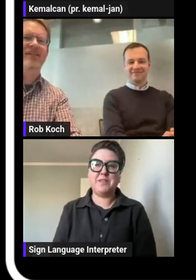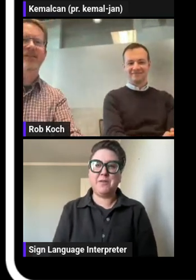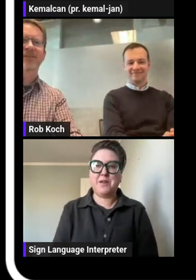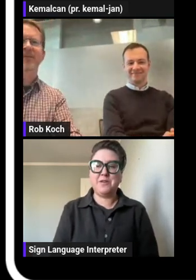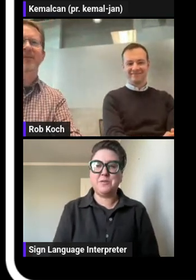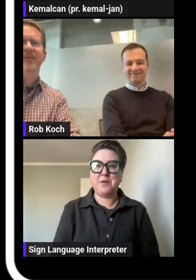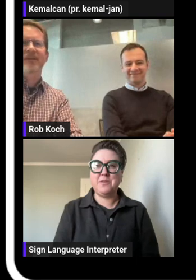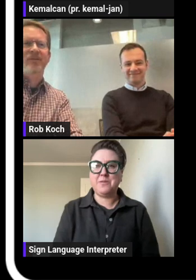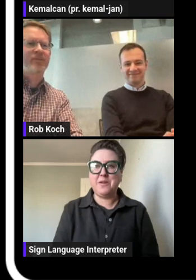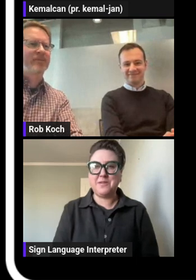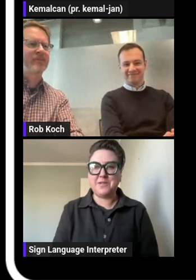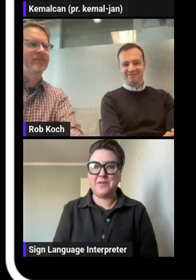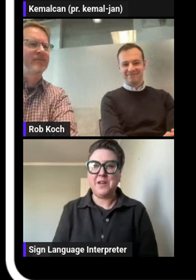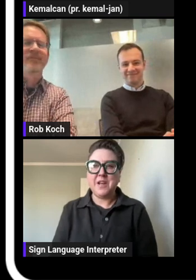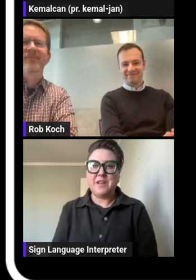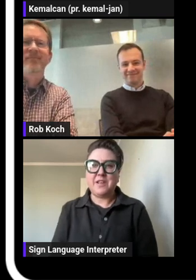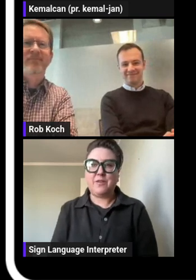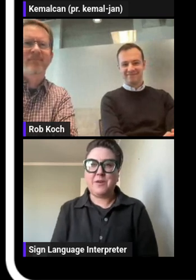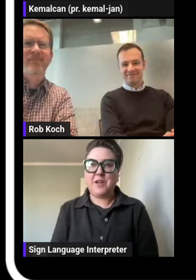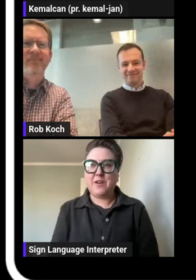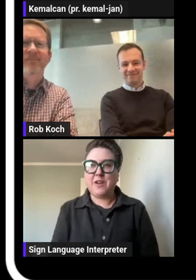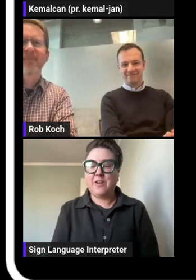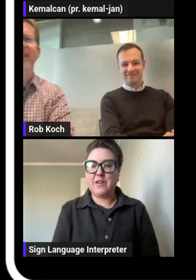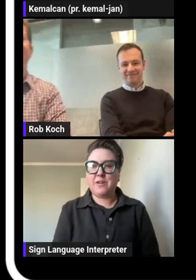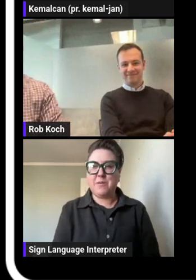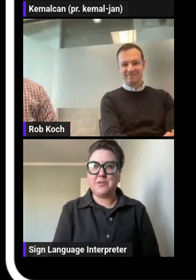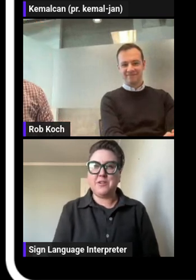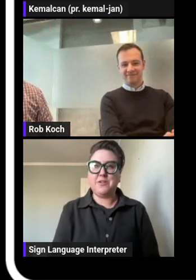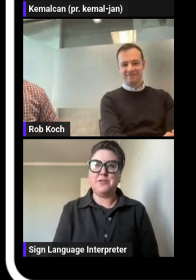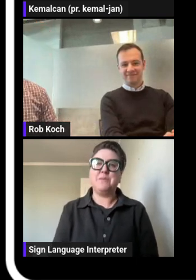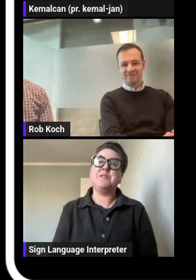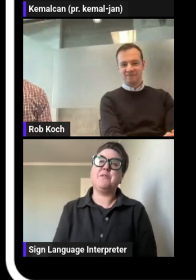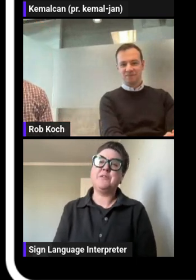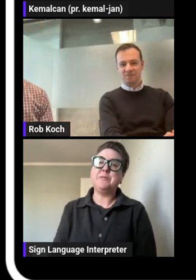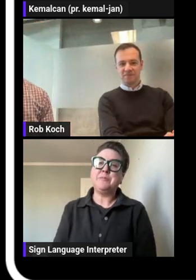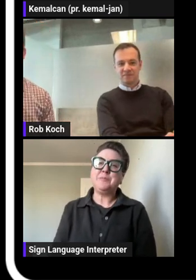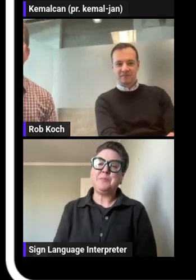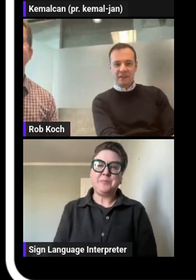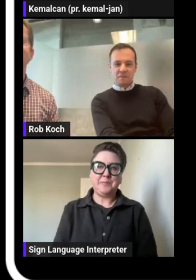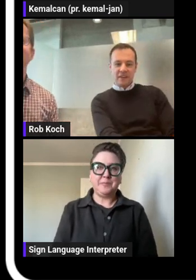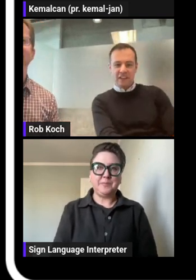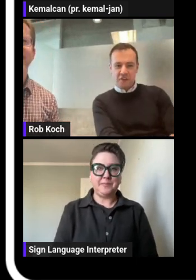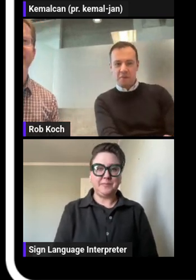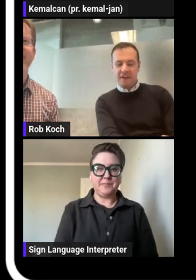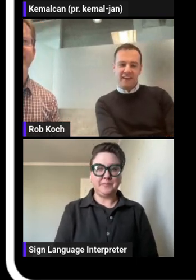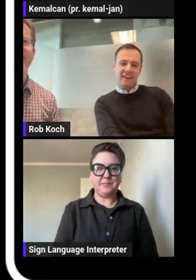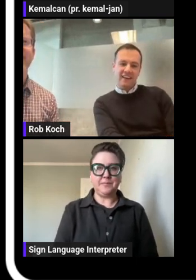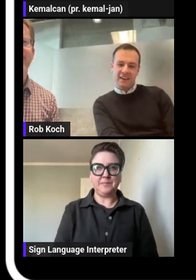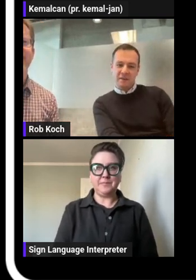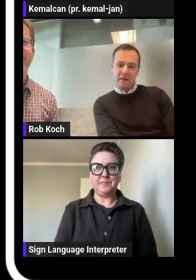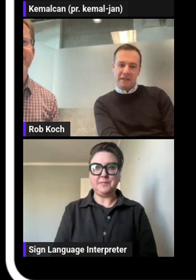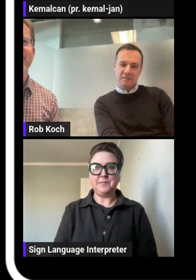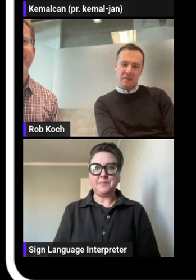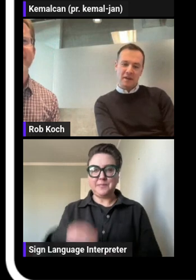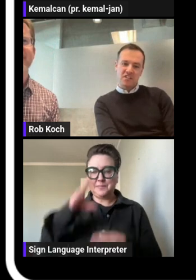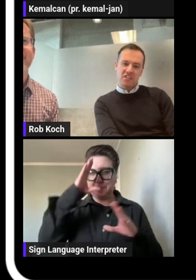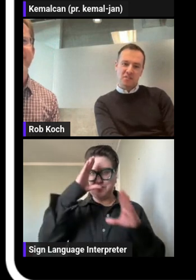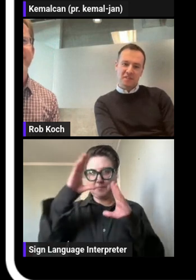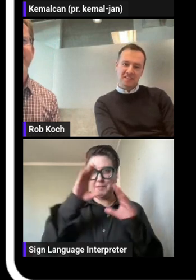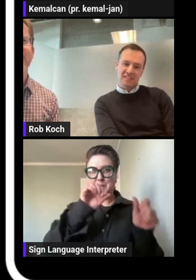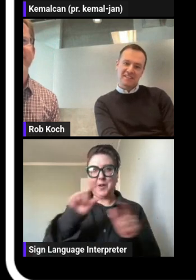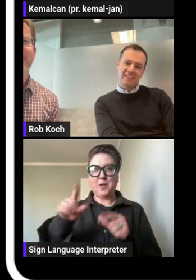familiar space there with Andrew Brown as well. So thanks for being here, and I'll let Kemalcan introduce himself. Hello, everybody. My name